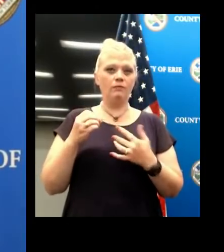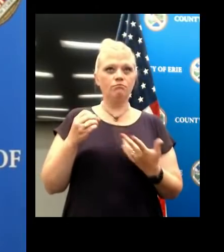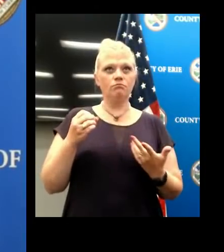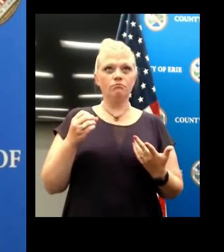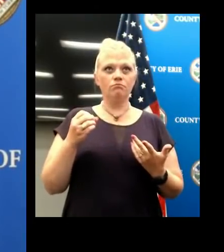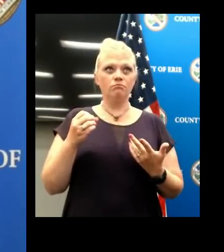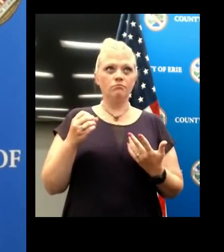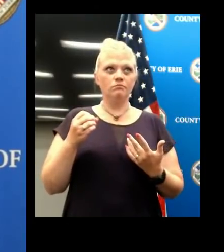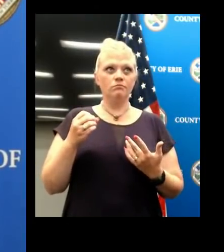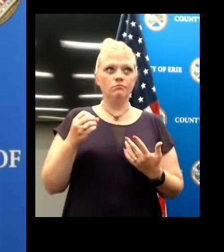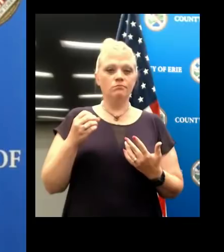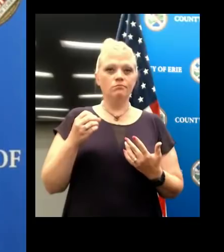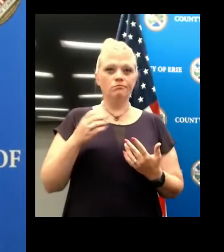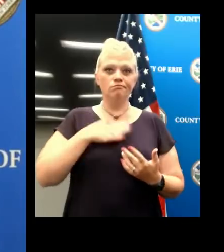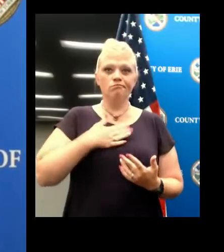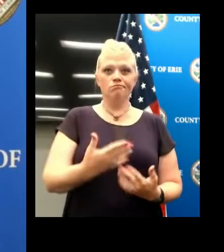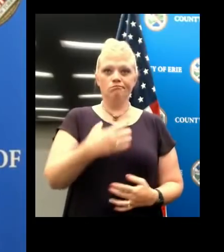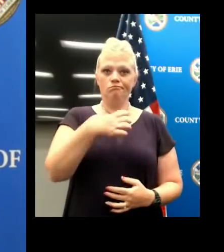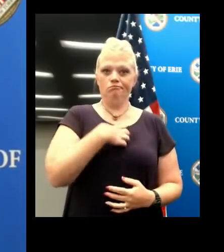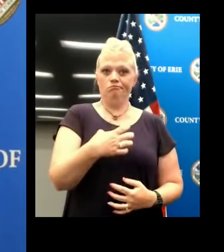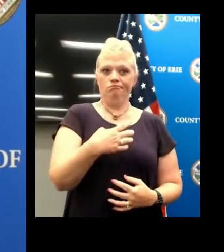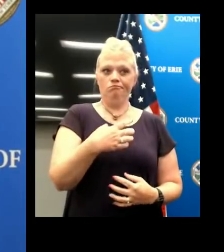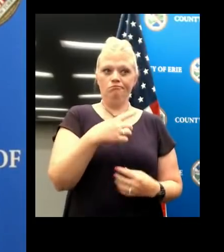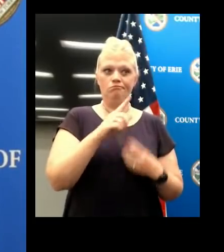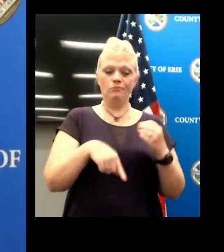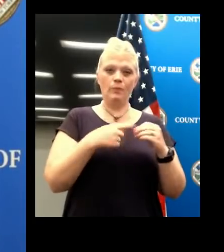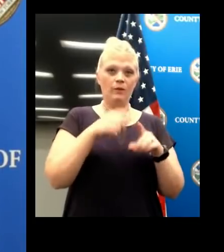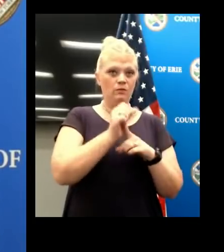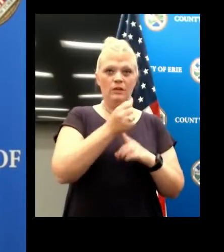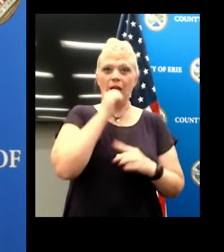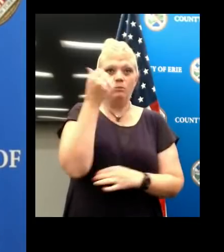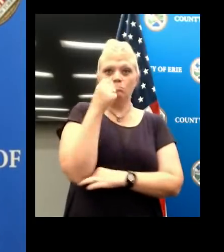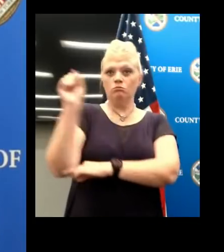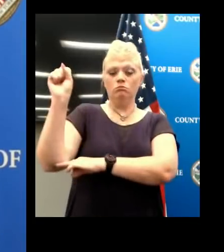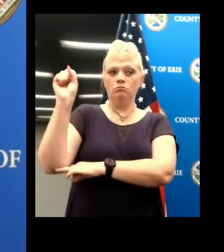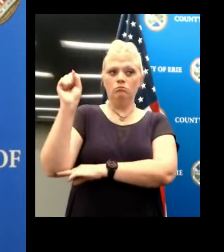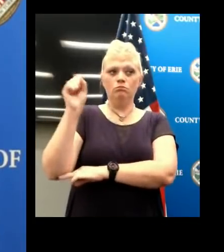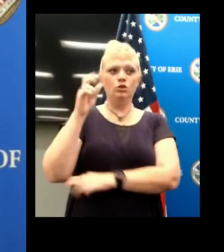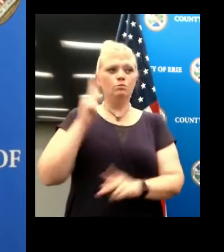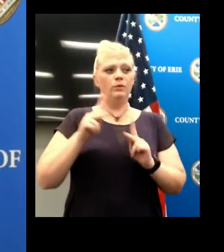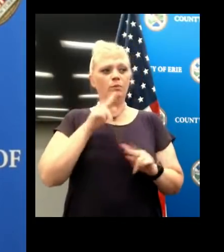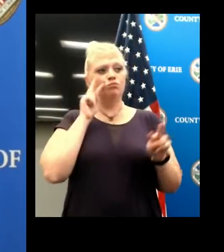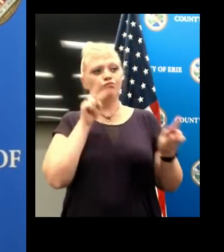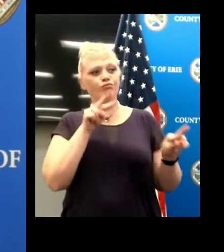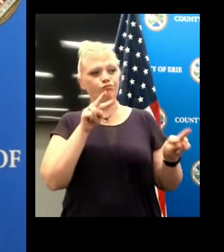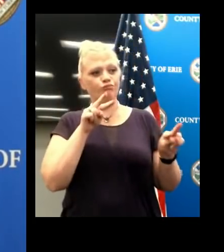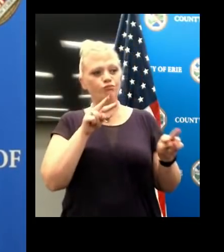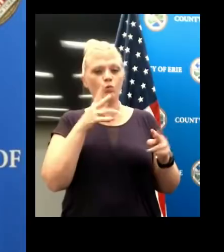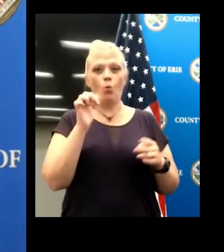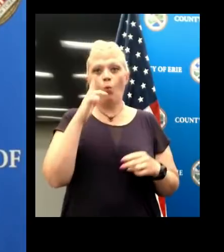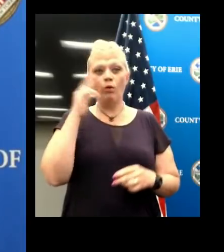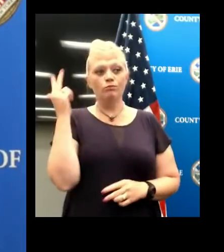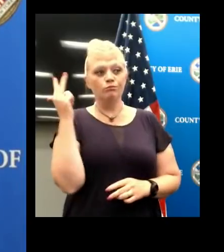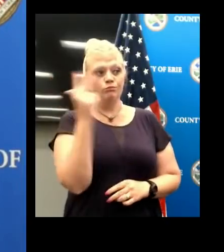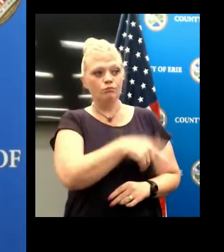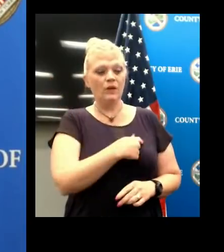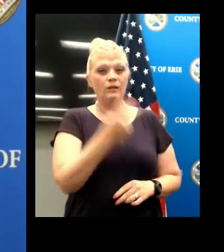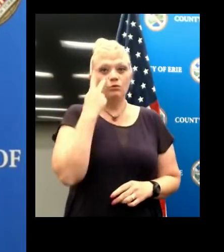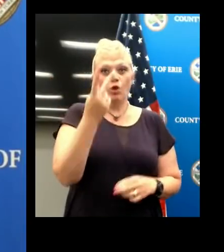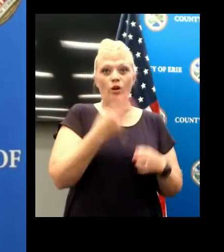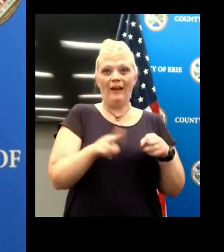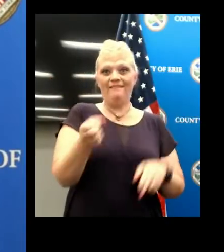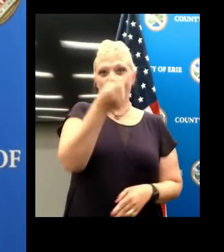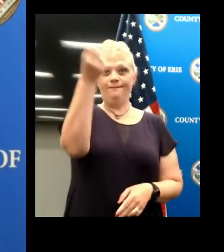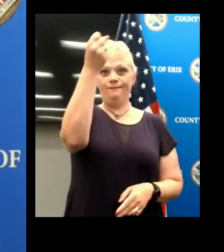actually complain about the incident, who were not protesters, but were just bystanders or people who happened to be driving by and saw actually the knife in his